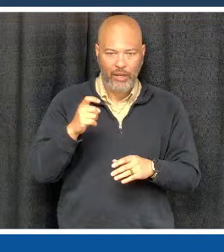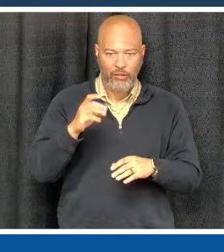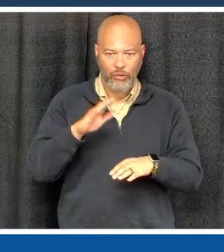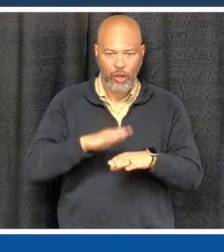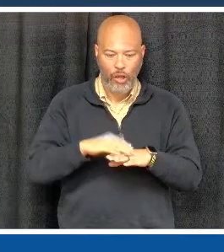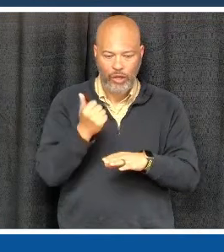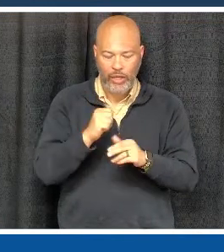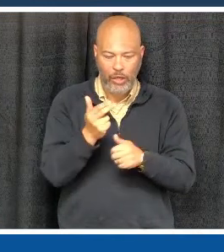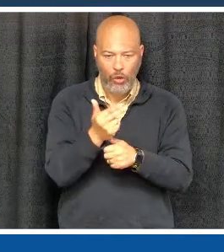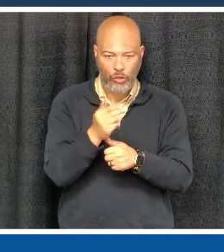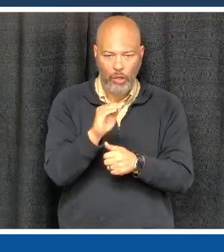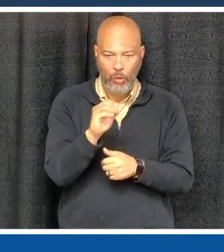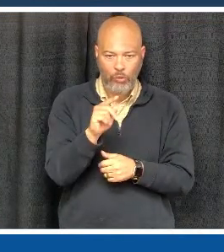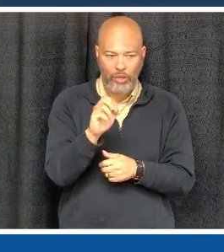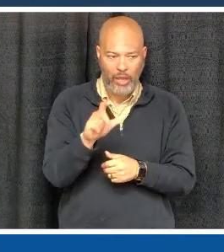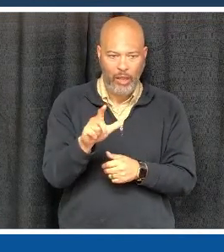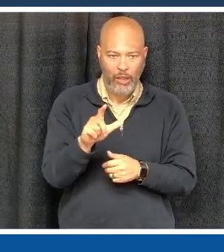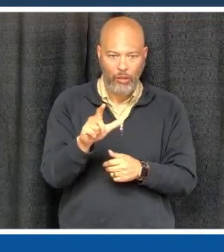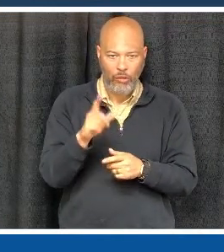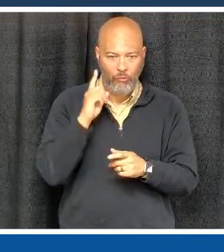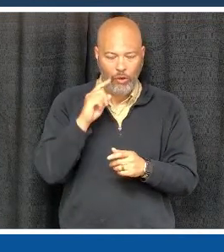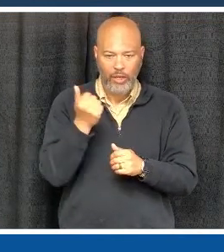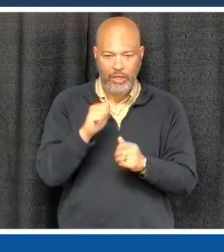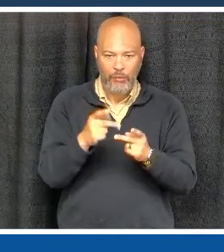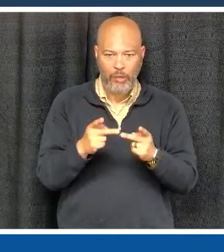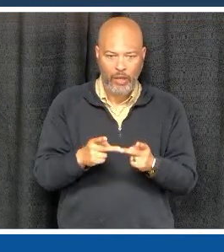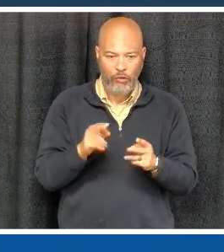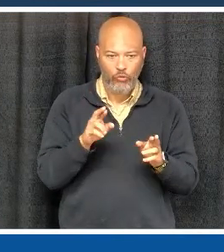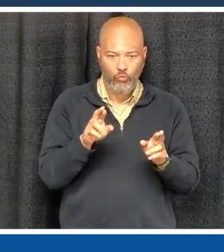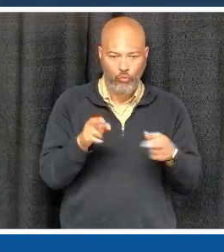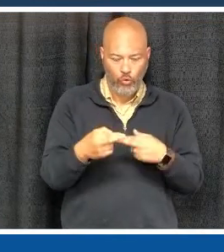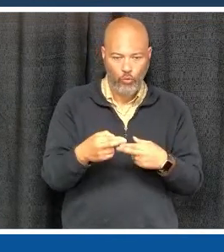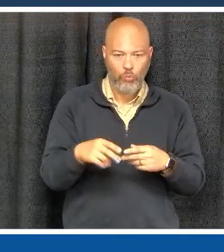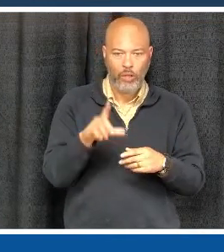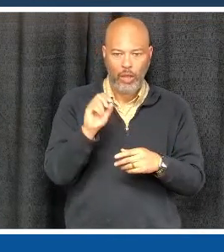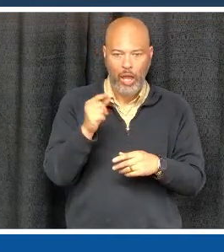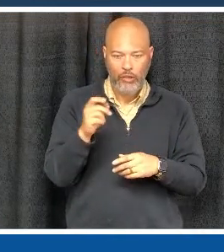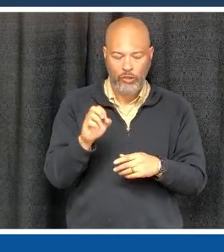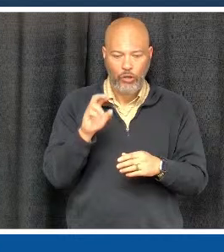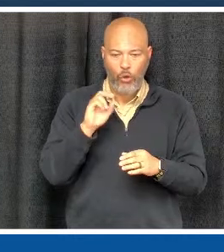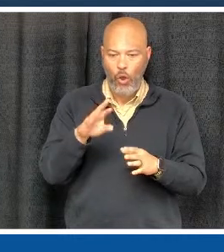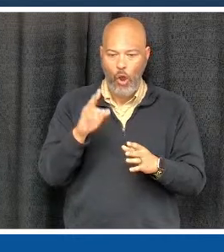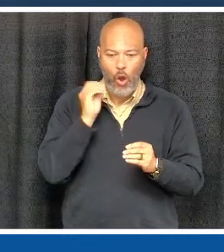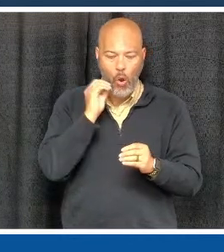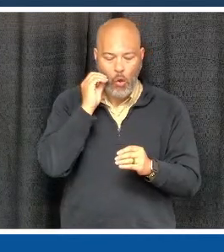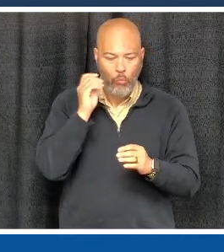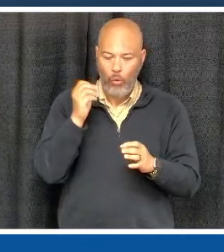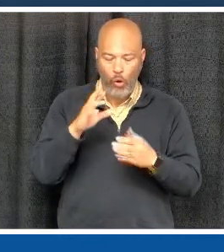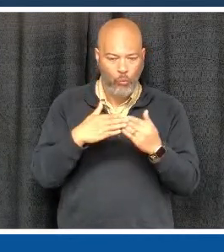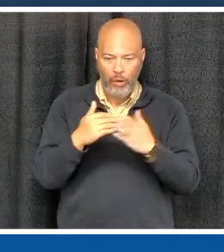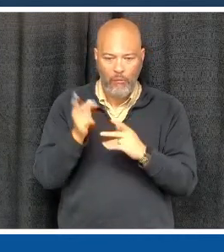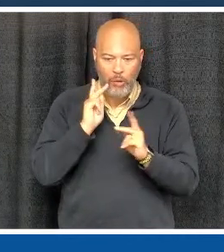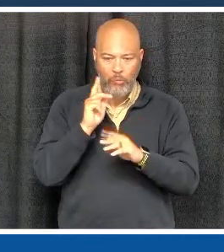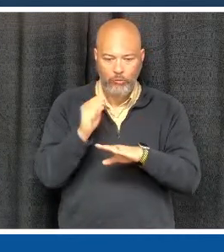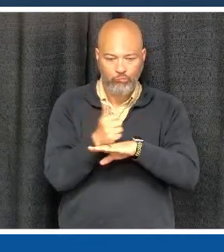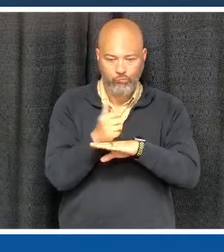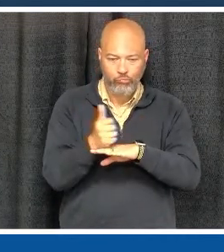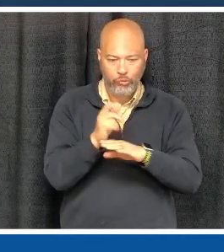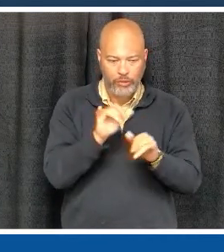any hotel or motel or any place in which rooms, lodging, or accommodations are furnished to transients for